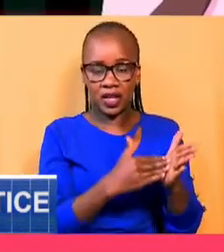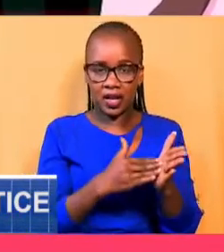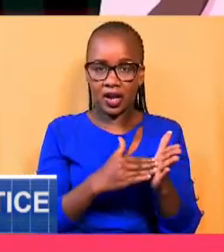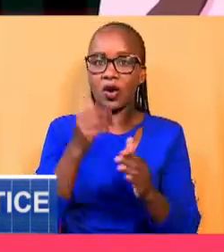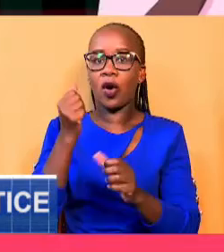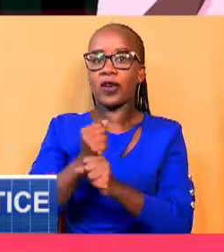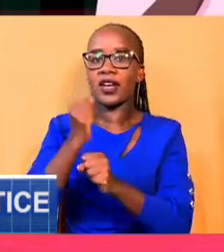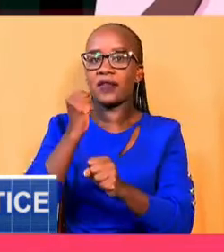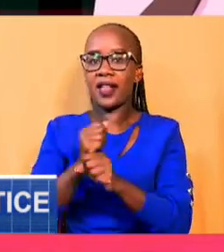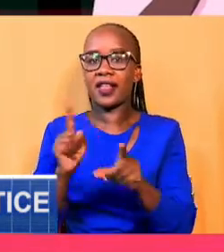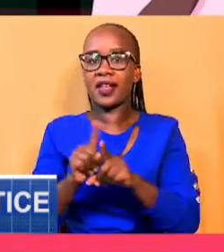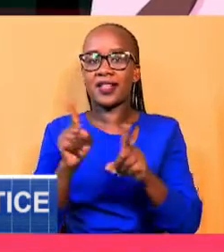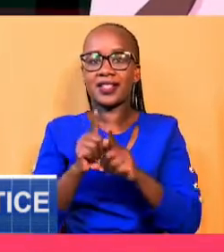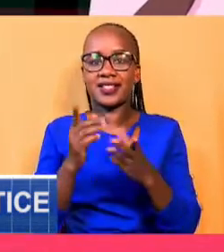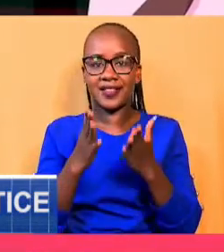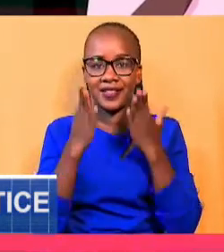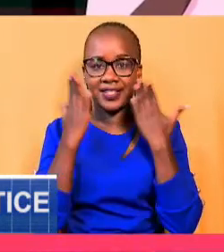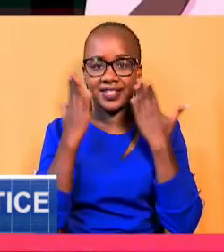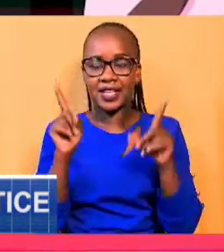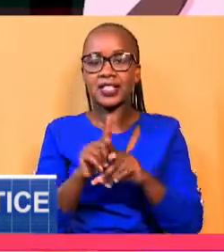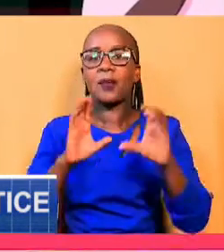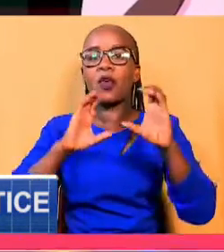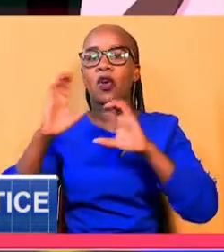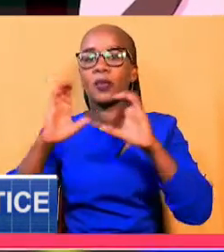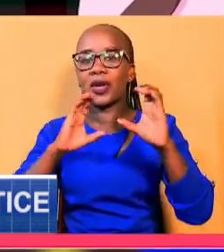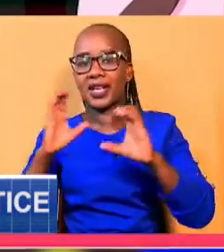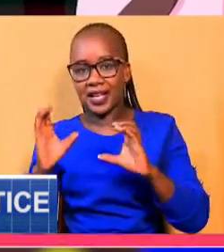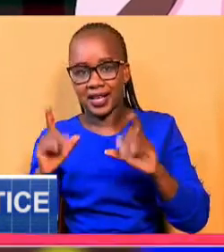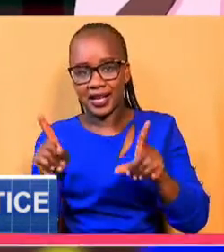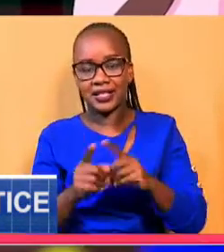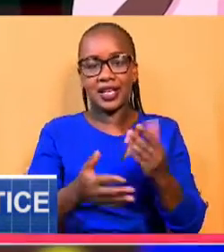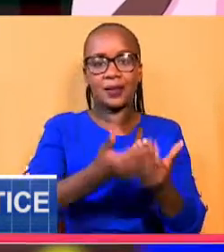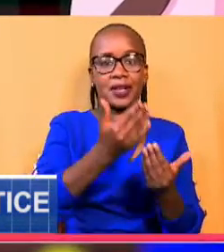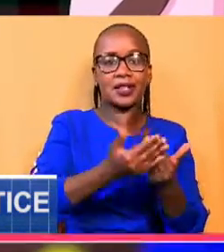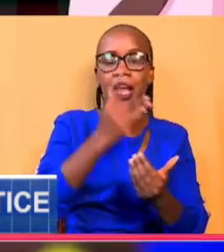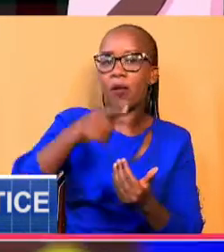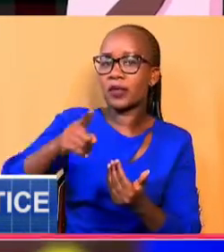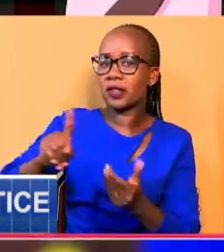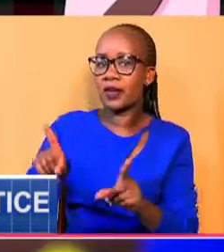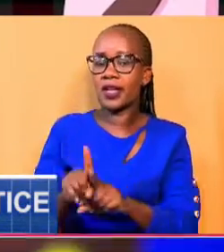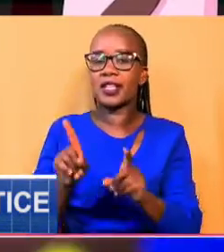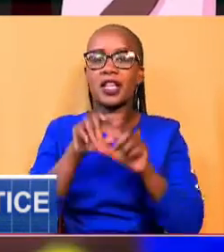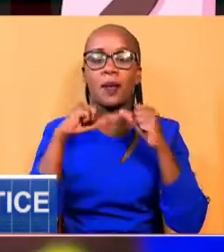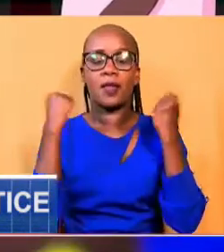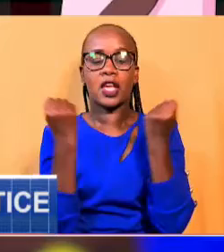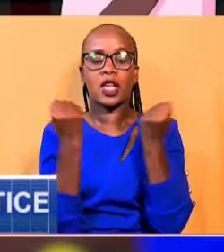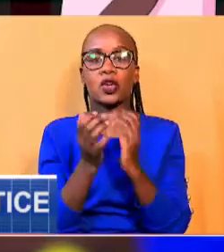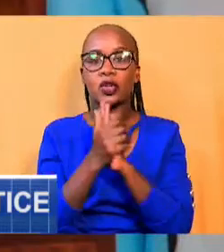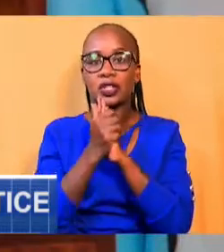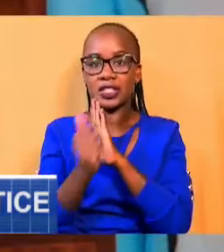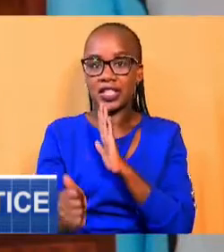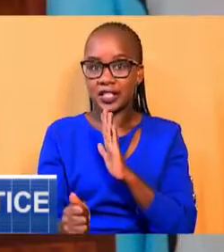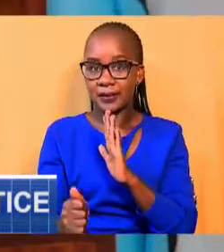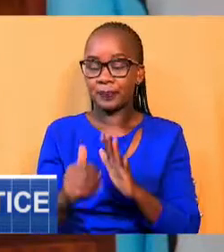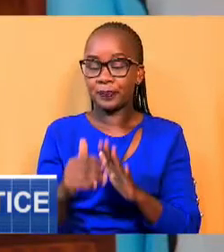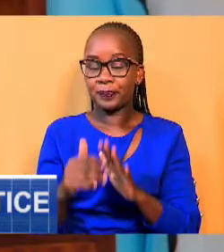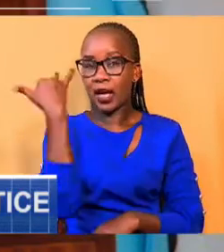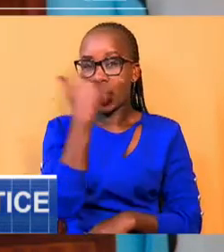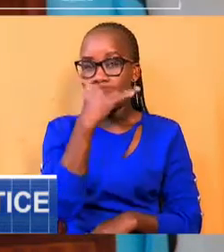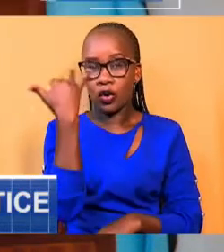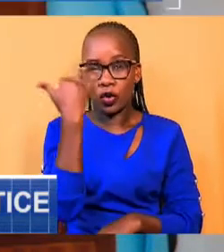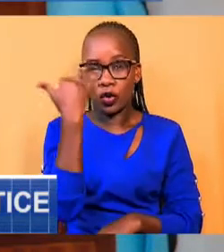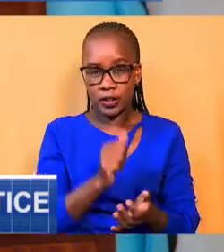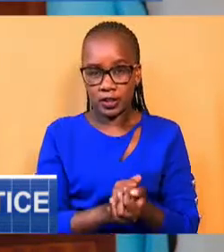mental functioning and in skills such as communicating, taking care of themselves, and social skills. Autism